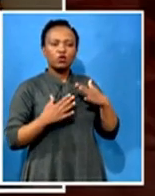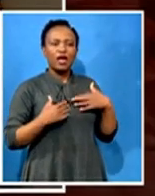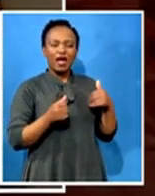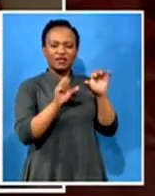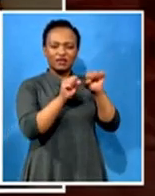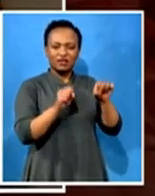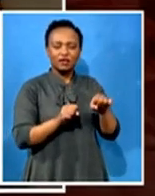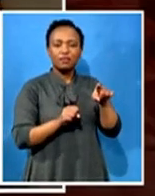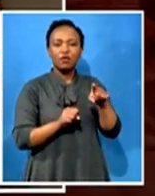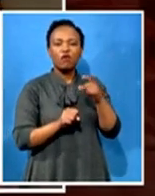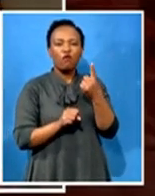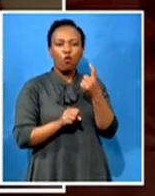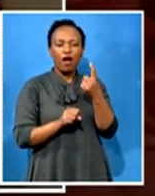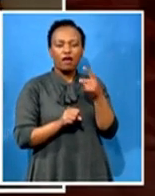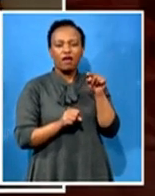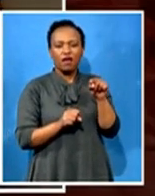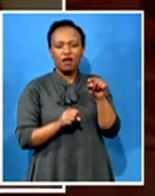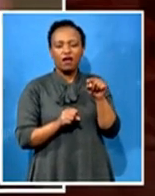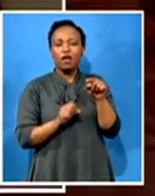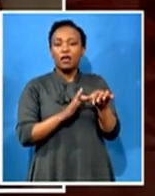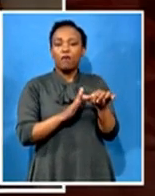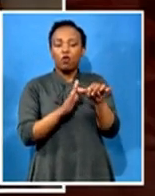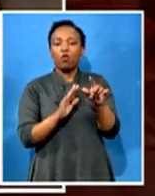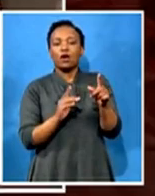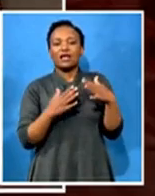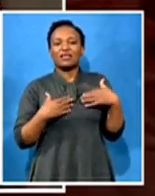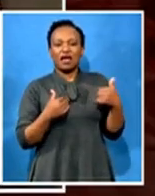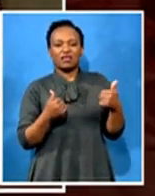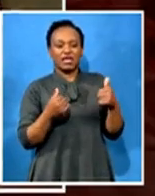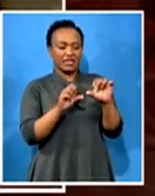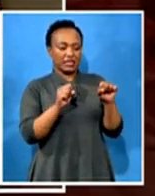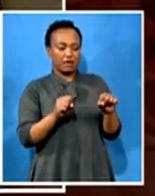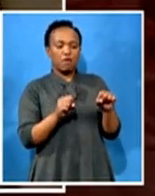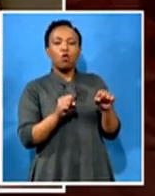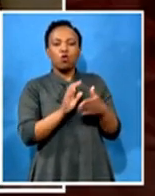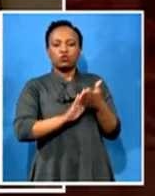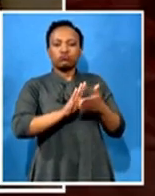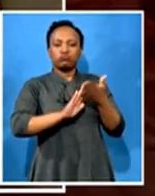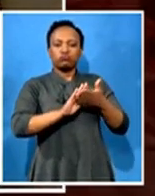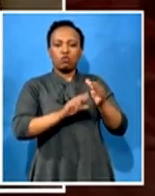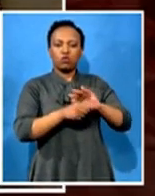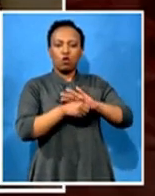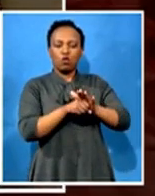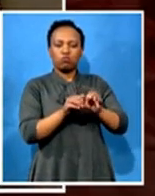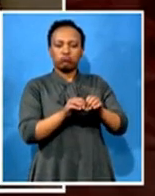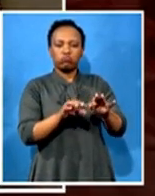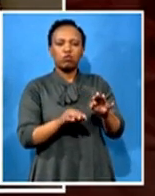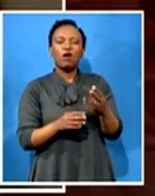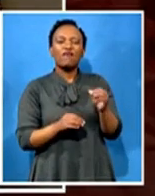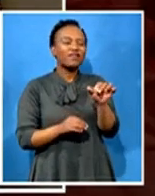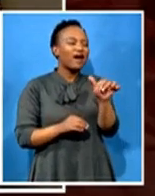effects, it's not just our health systems coping with coronavirus. There's all of the other illnesses and ailments that people are getting through